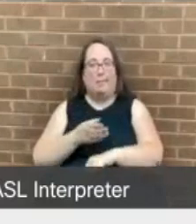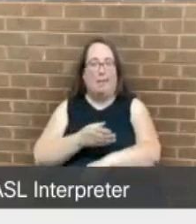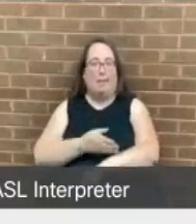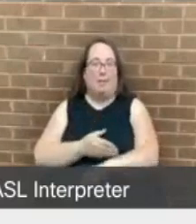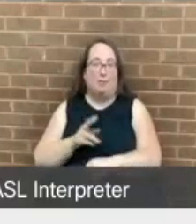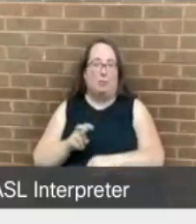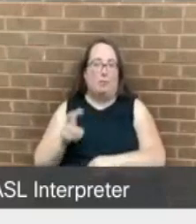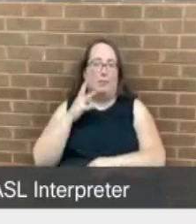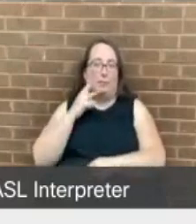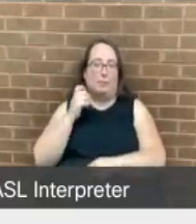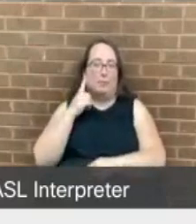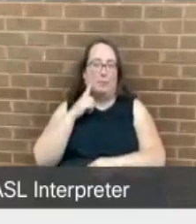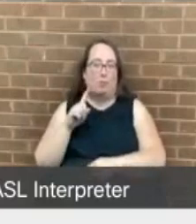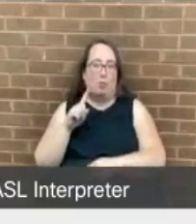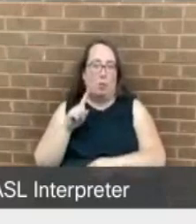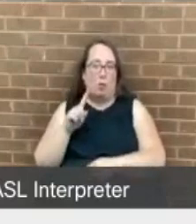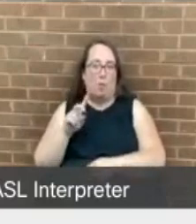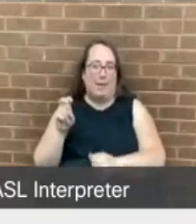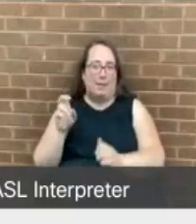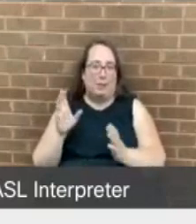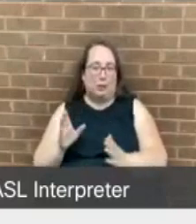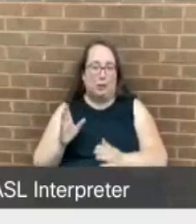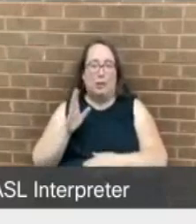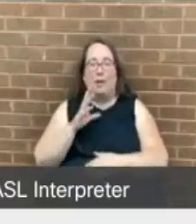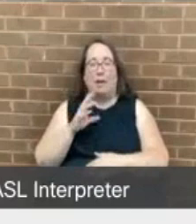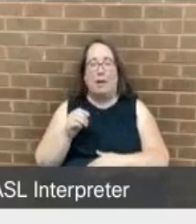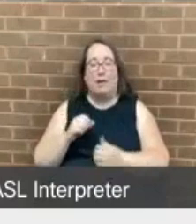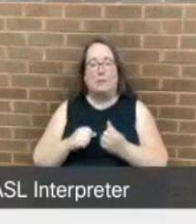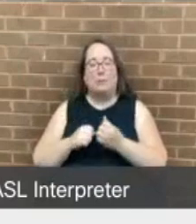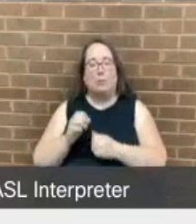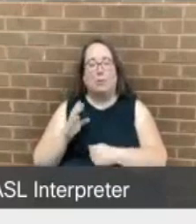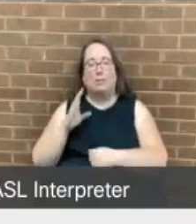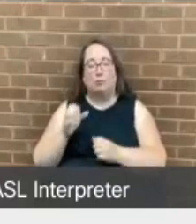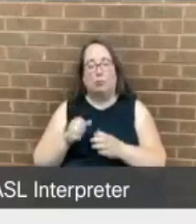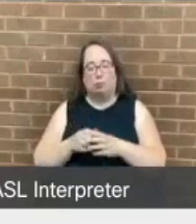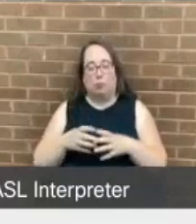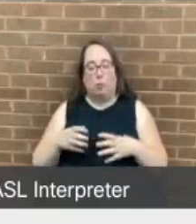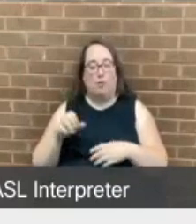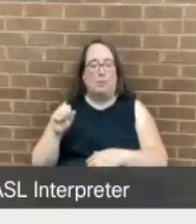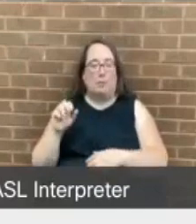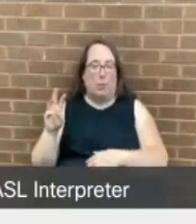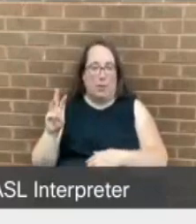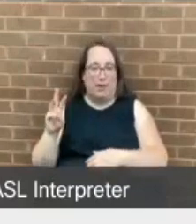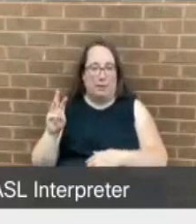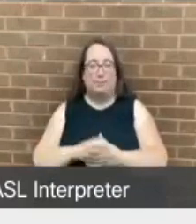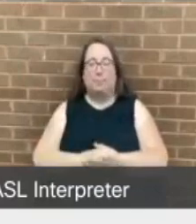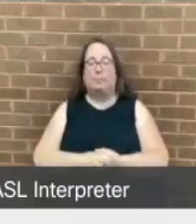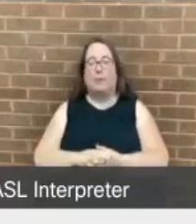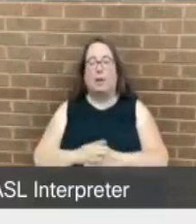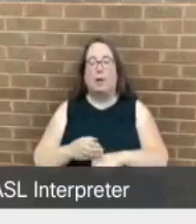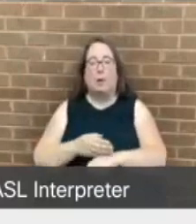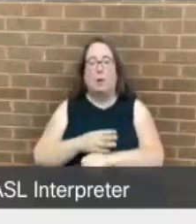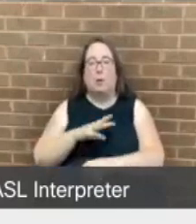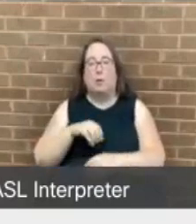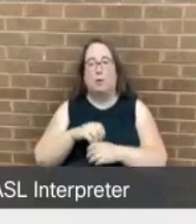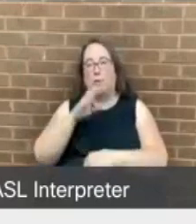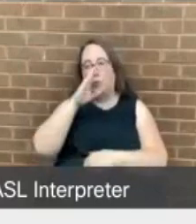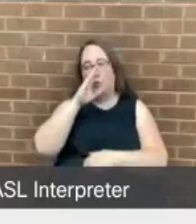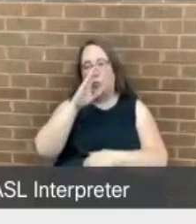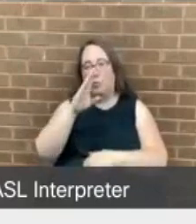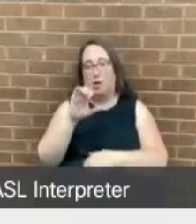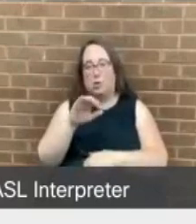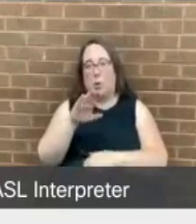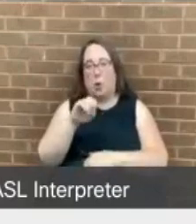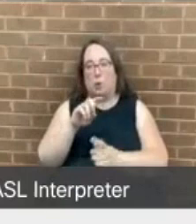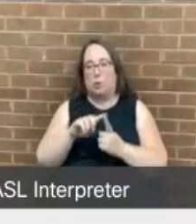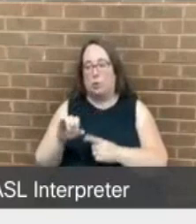for passengers and supporting the future growth of Southwest. The improvements will include direct concourse to